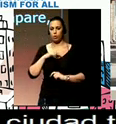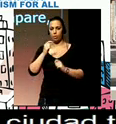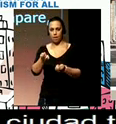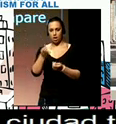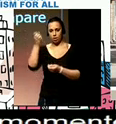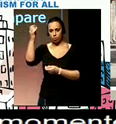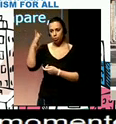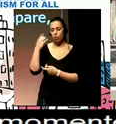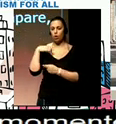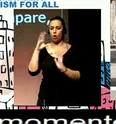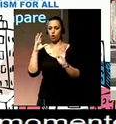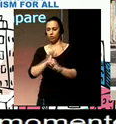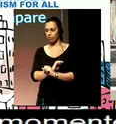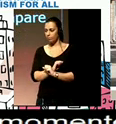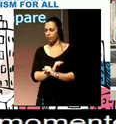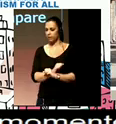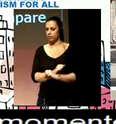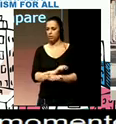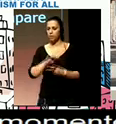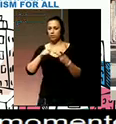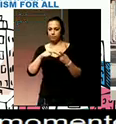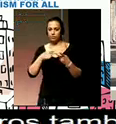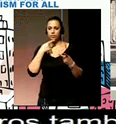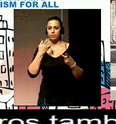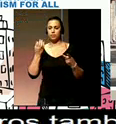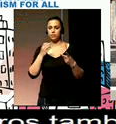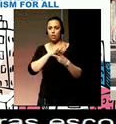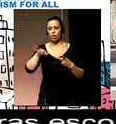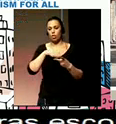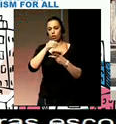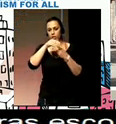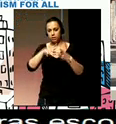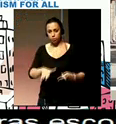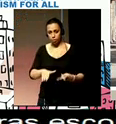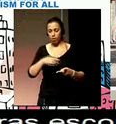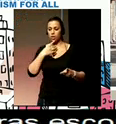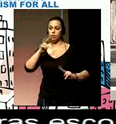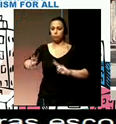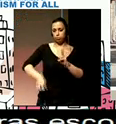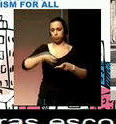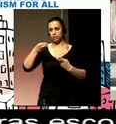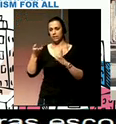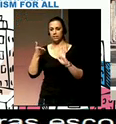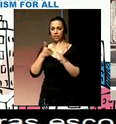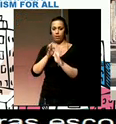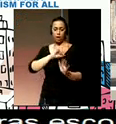specific features. First, we have to try to revive